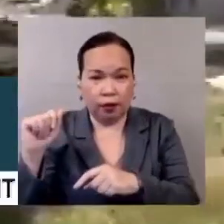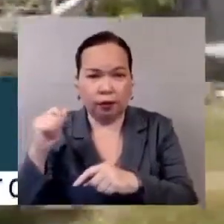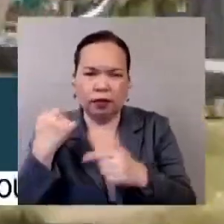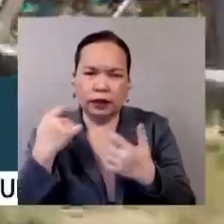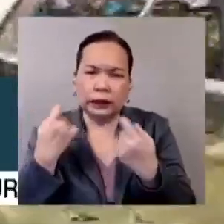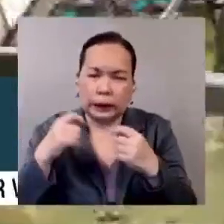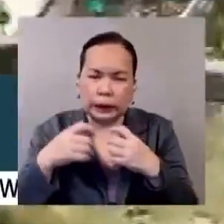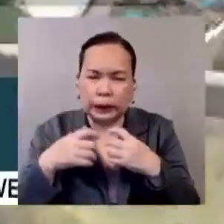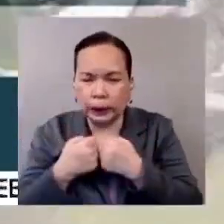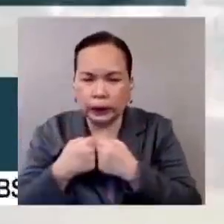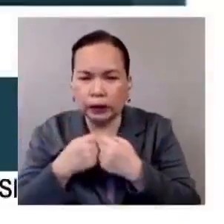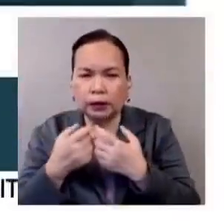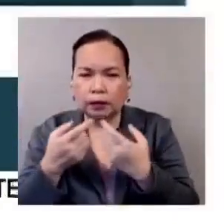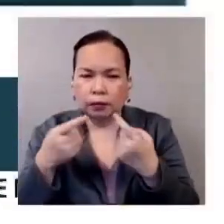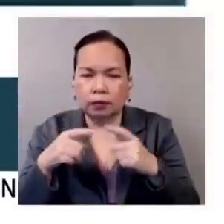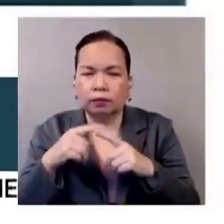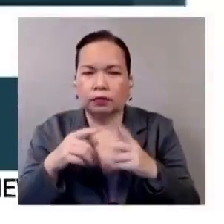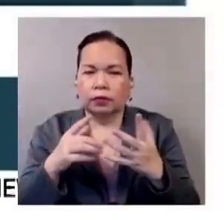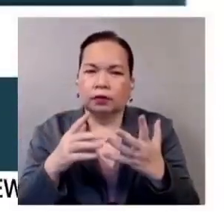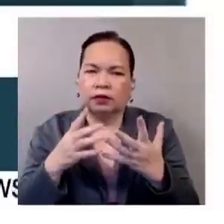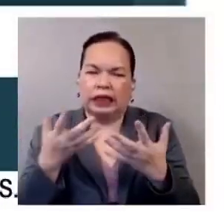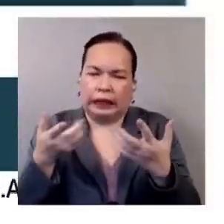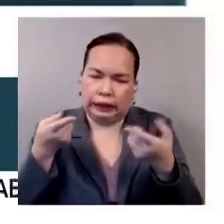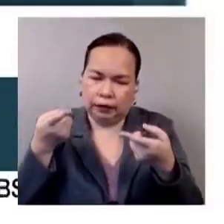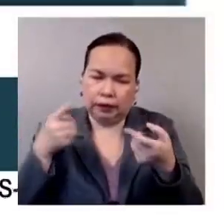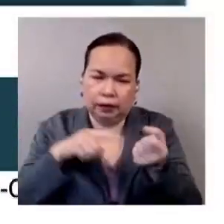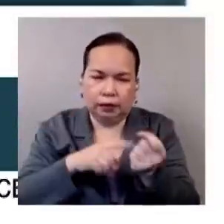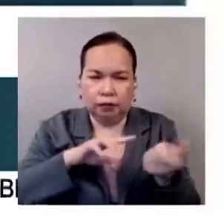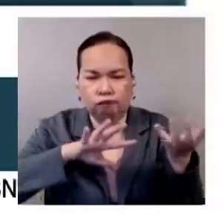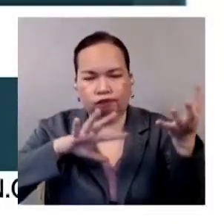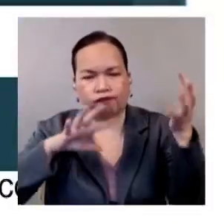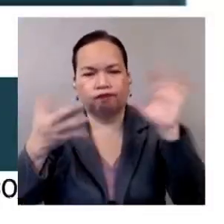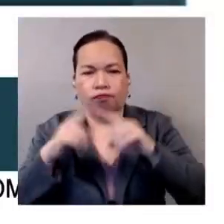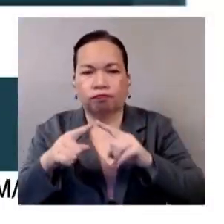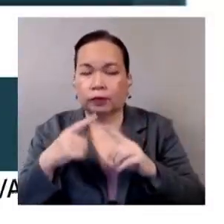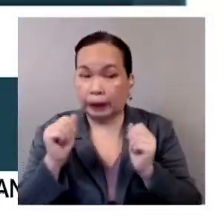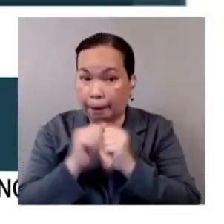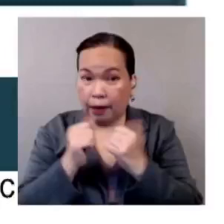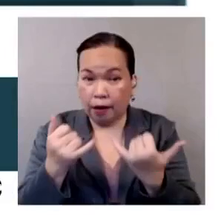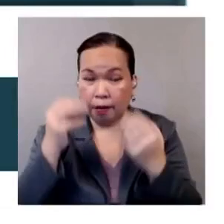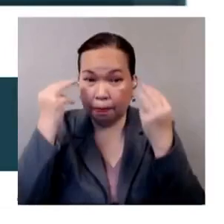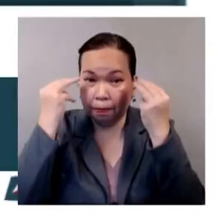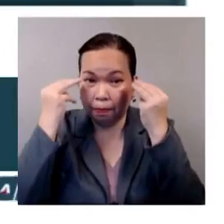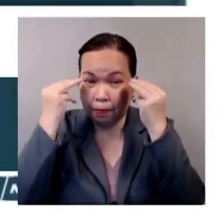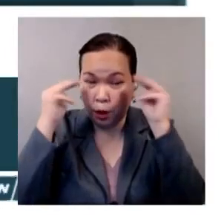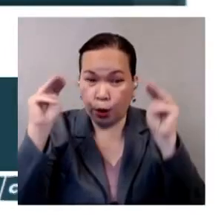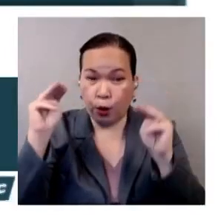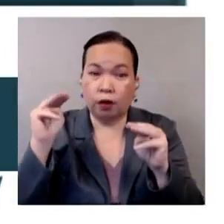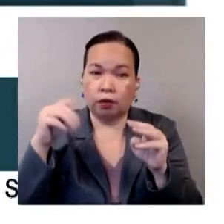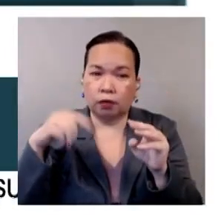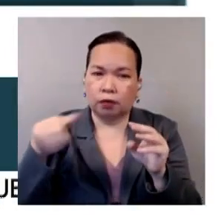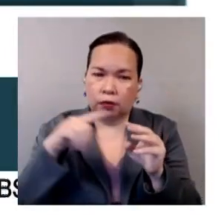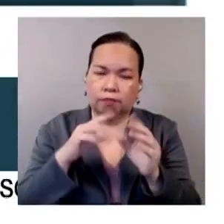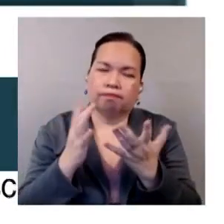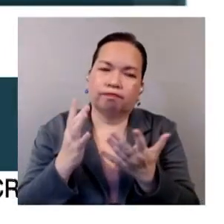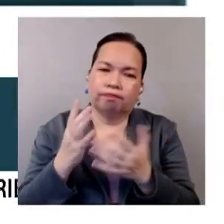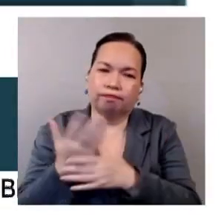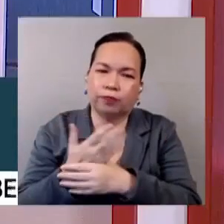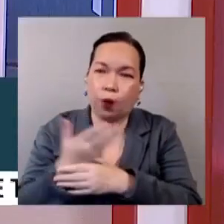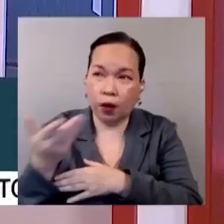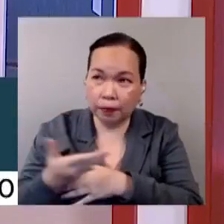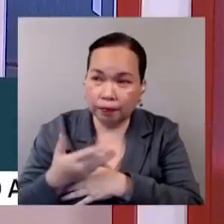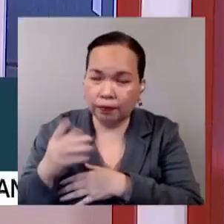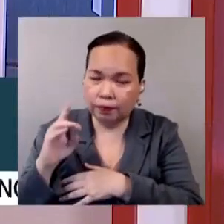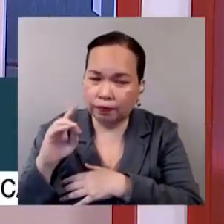Mayor Jennifer Cruz. Good afternoon, Mayor Cruz, and welcome to Dateline Philippines. Yes, good afternoon, Mr. Stanley. All right, it's good to know that